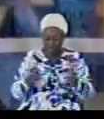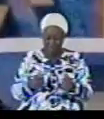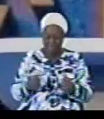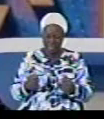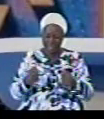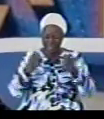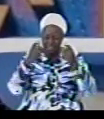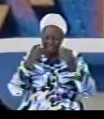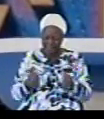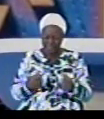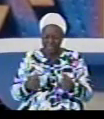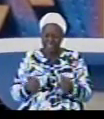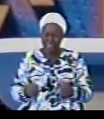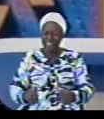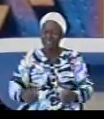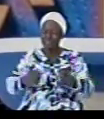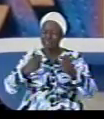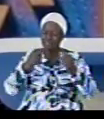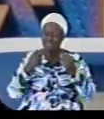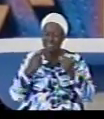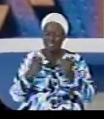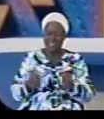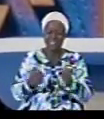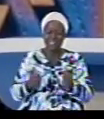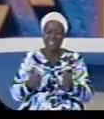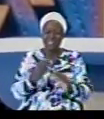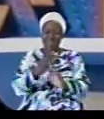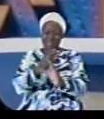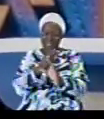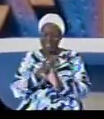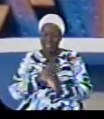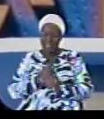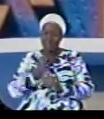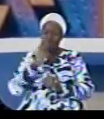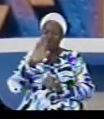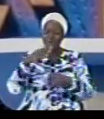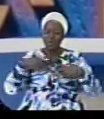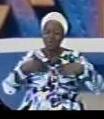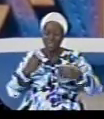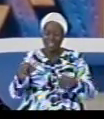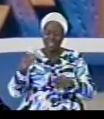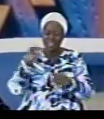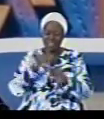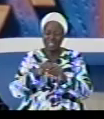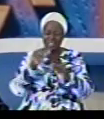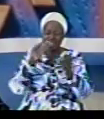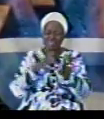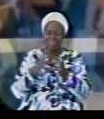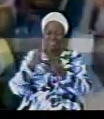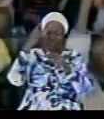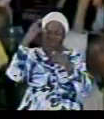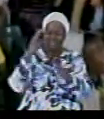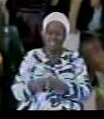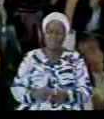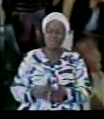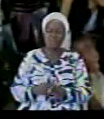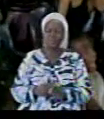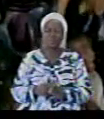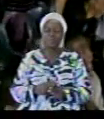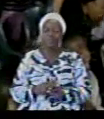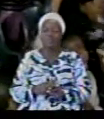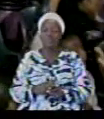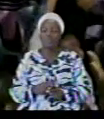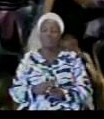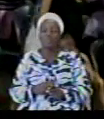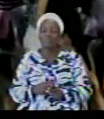speedily, immediately receive your healing in Jesus' name.